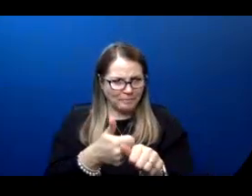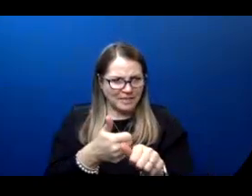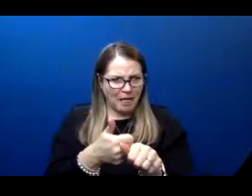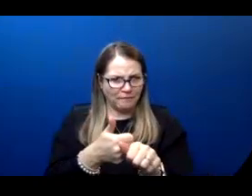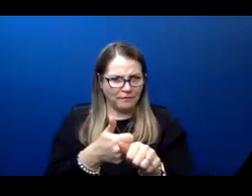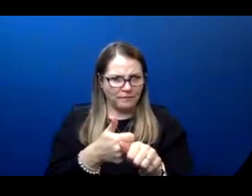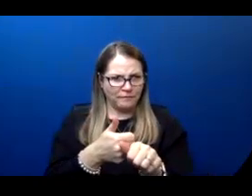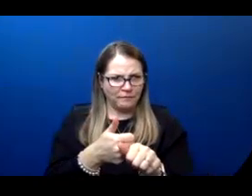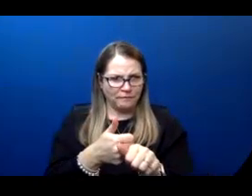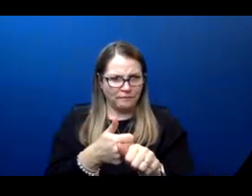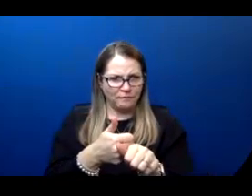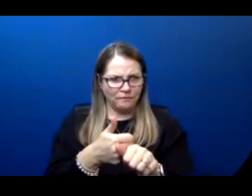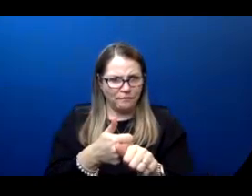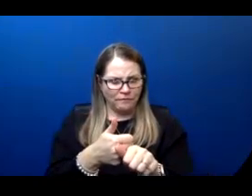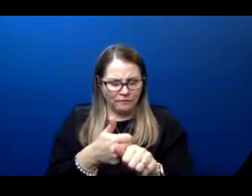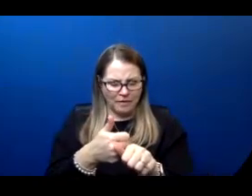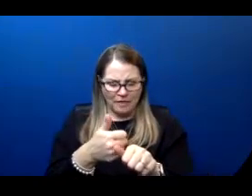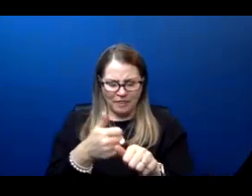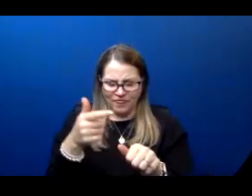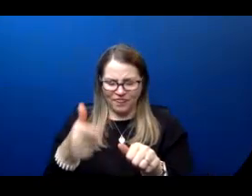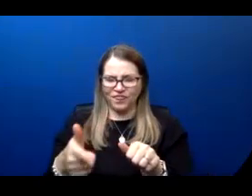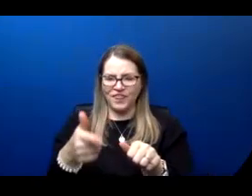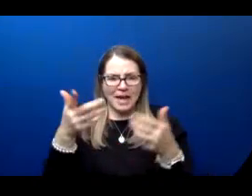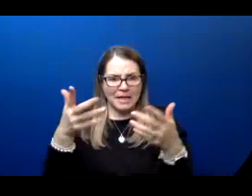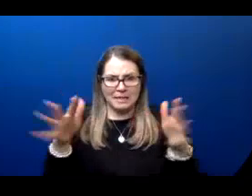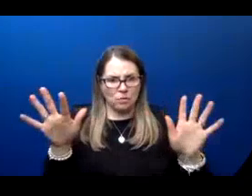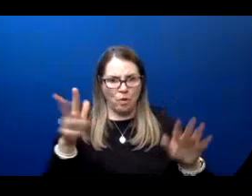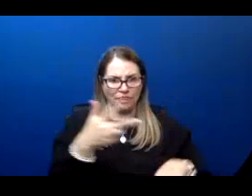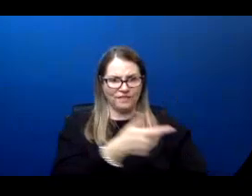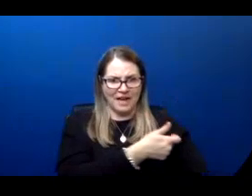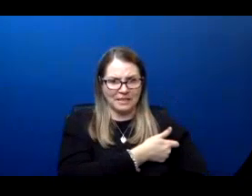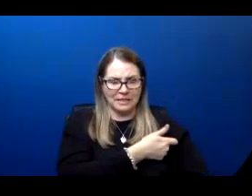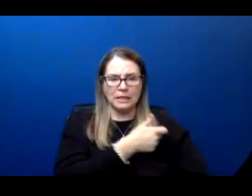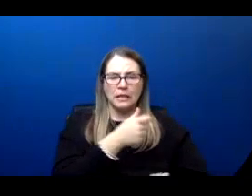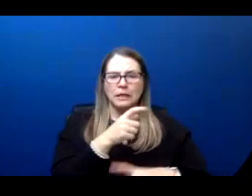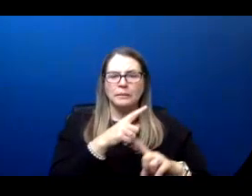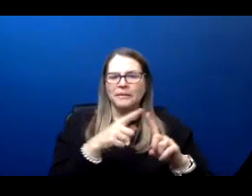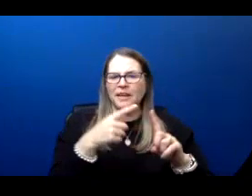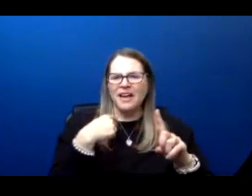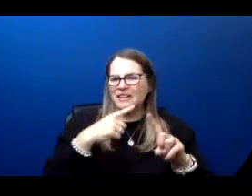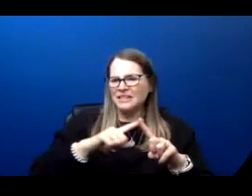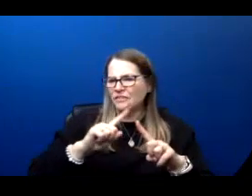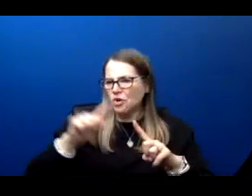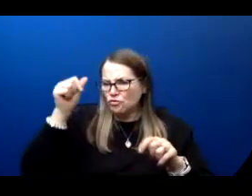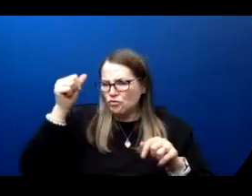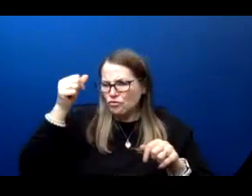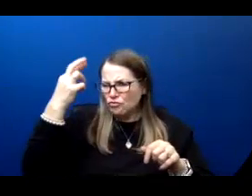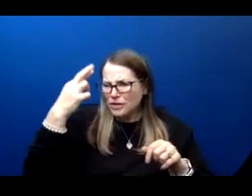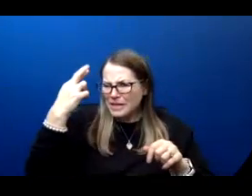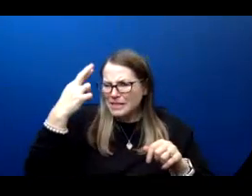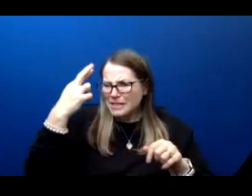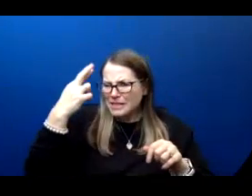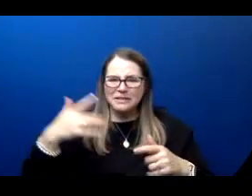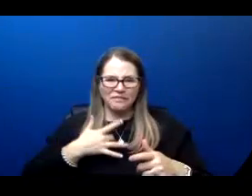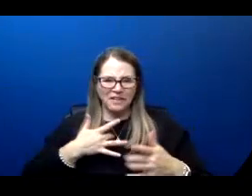they wouldn't get vaccinated. And they had different reasons, they thought that they were